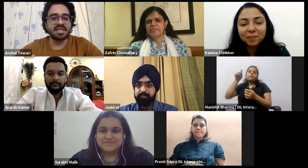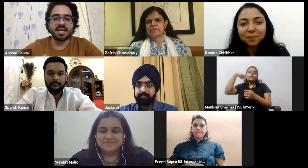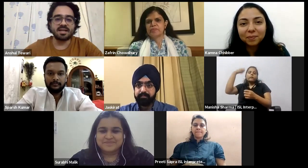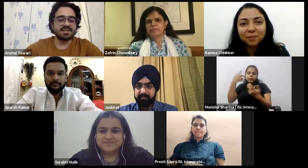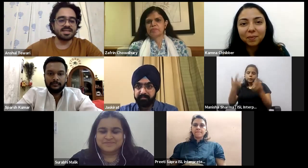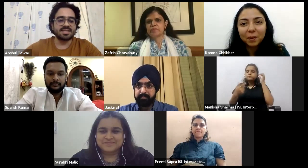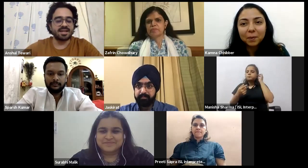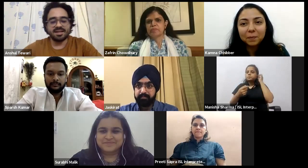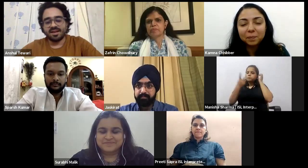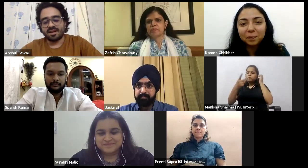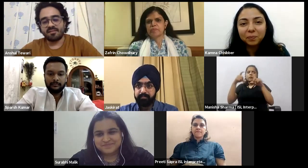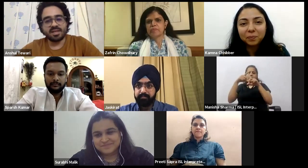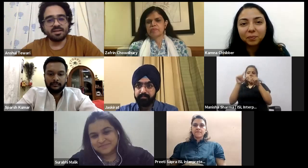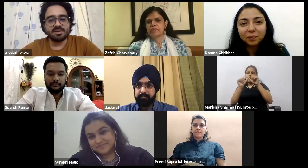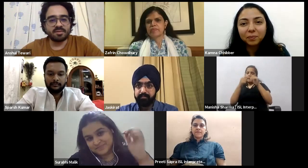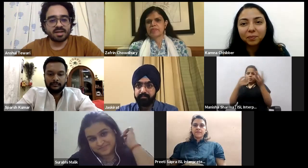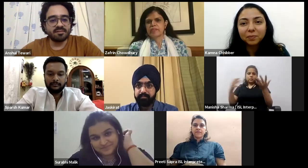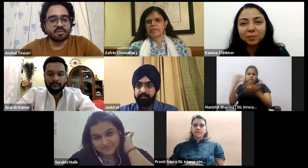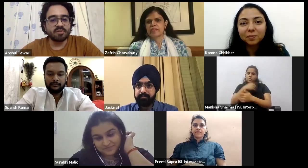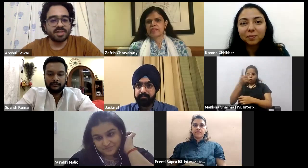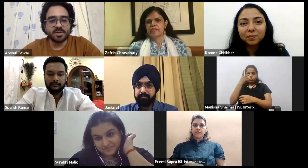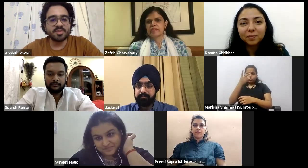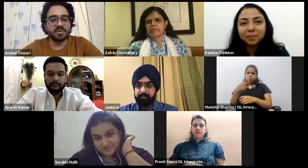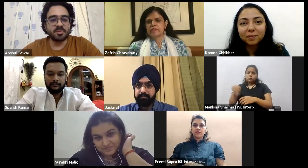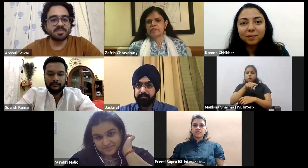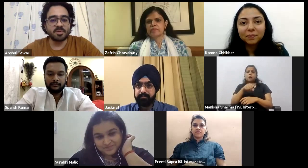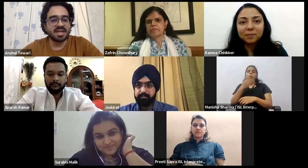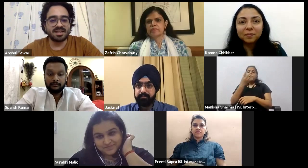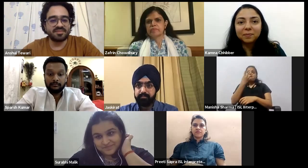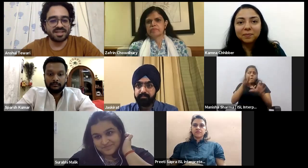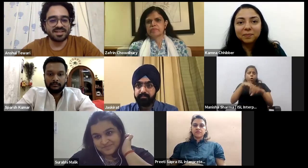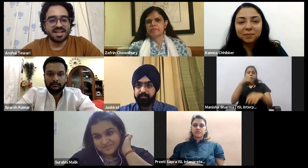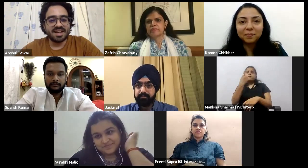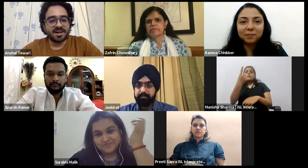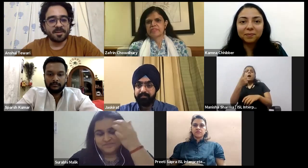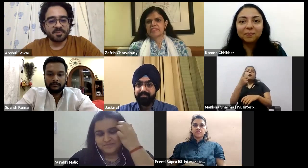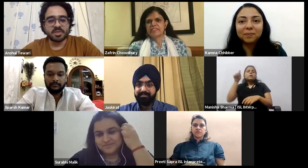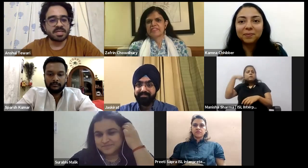We've seen data that says that every 1 in 4 videos on YouTube is most likely fake.